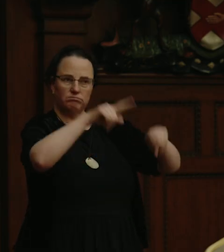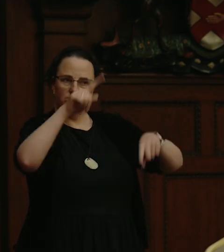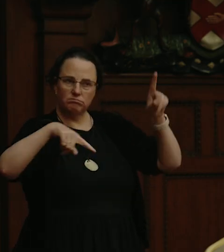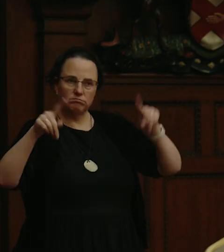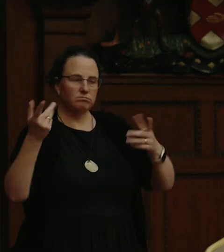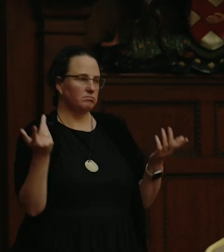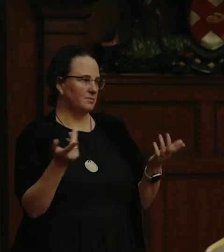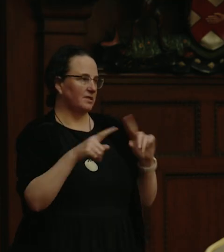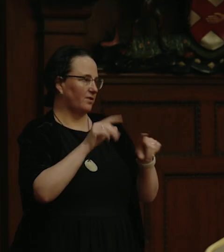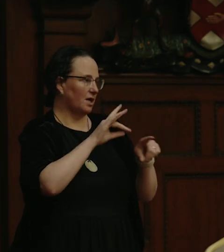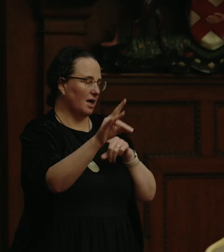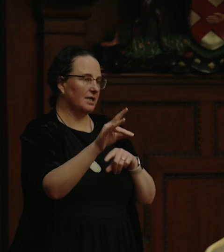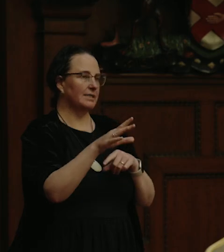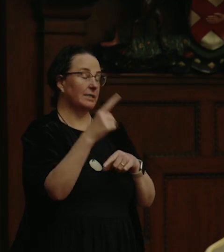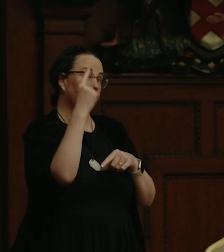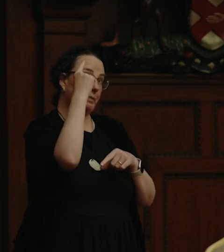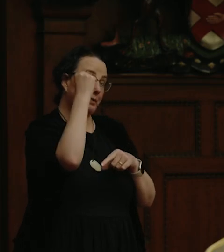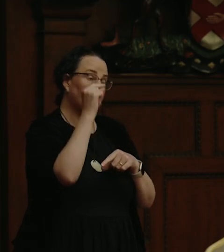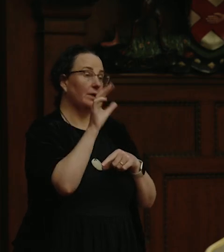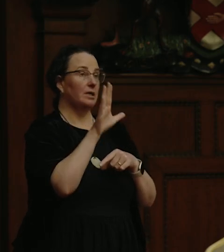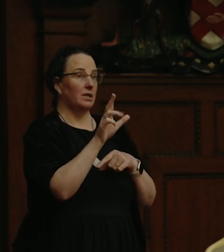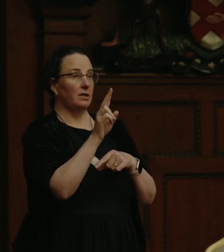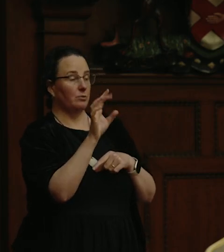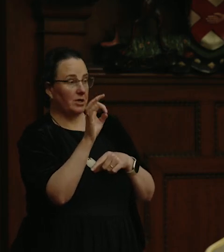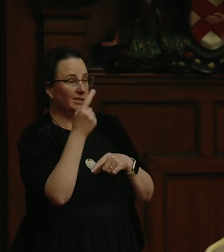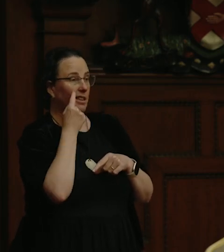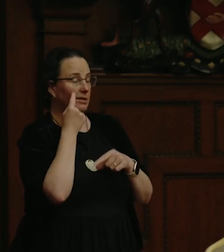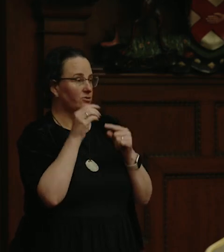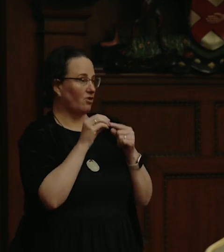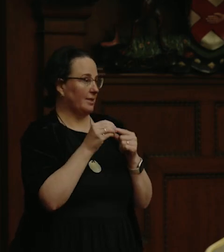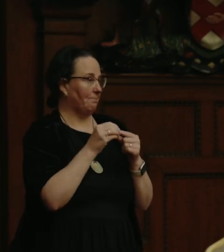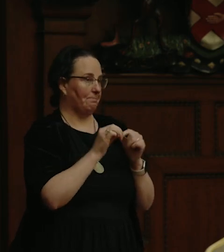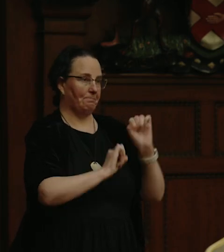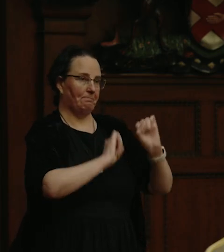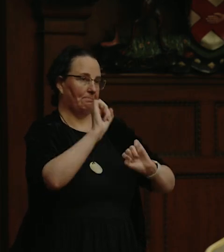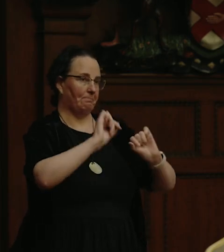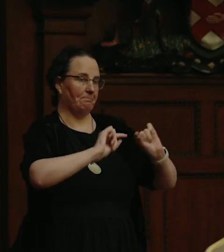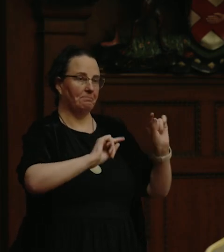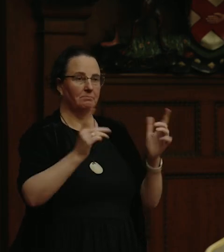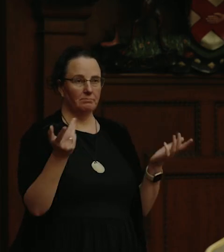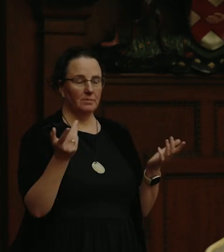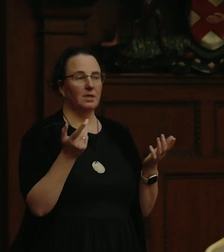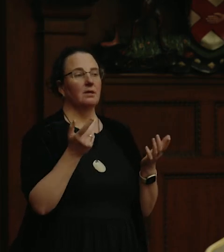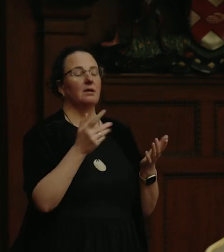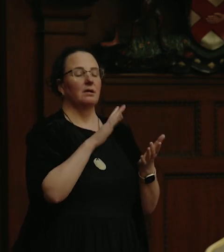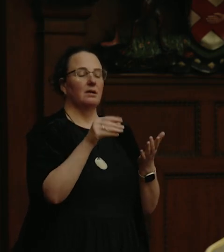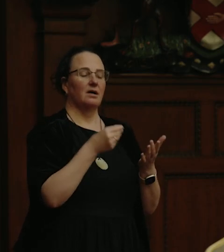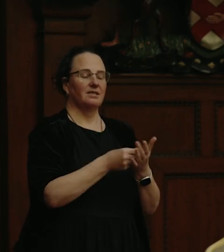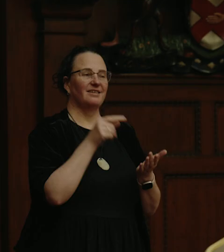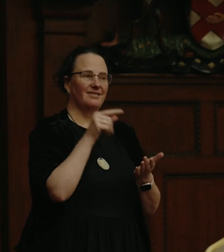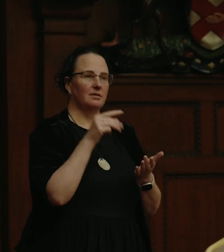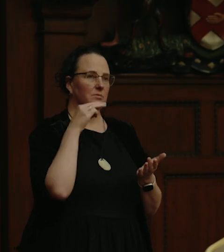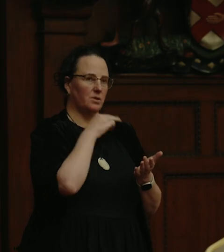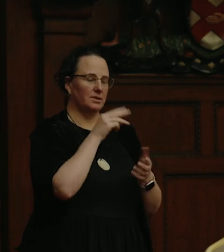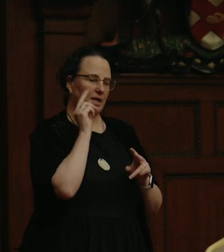bases. So it's about finding what works for you. So try them. Absolutely try them. So the cost is important, so have a